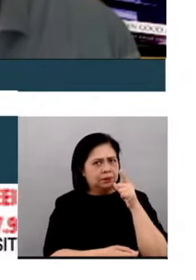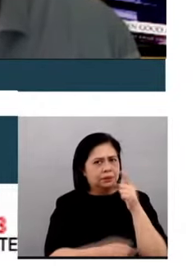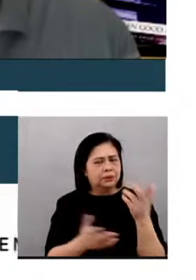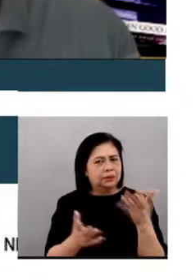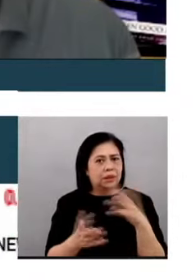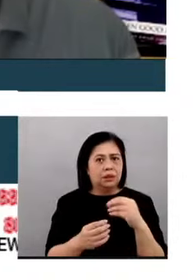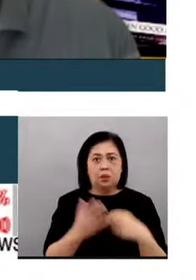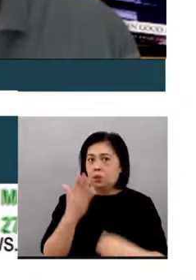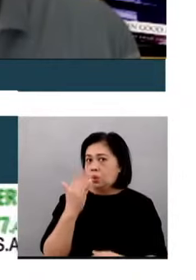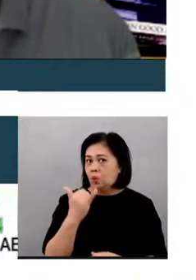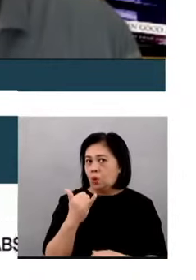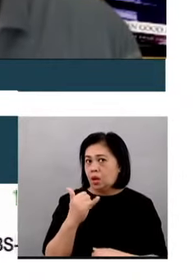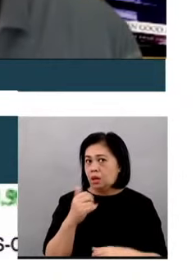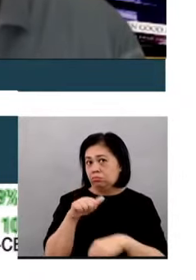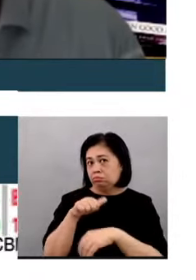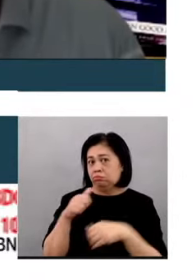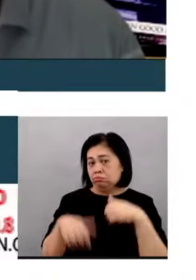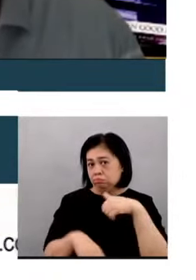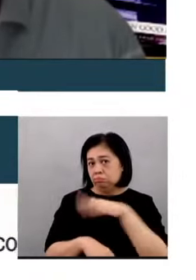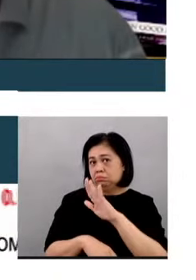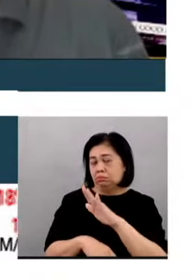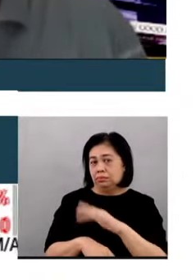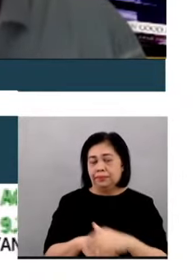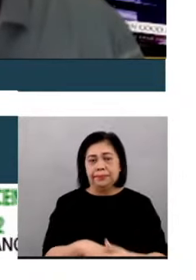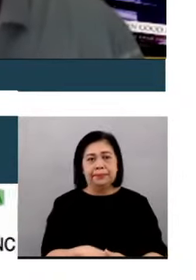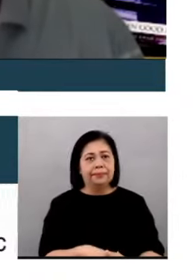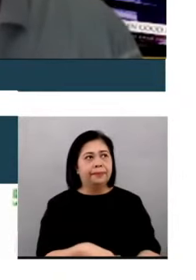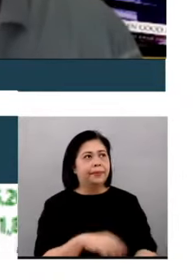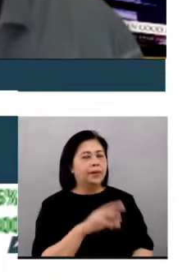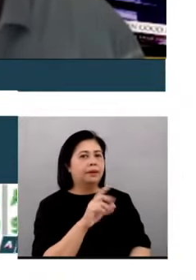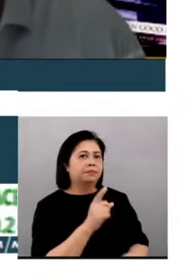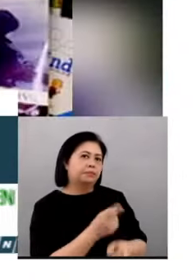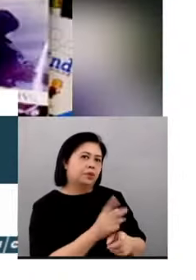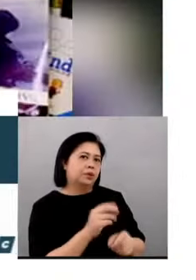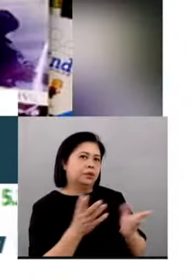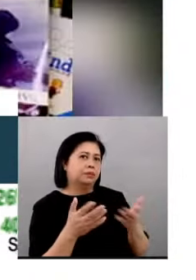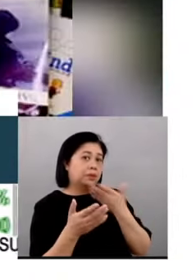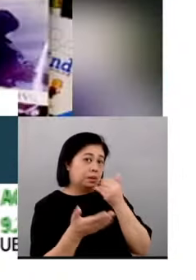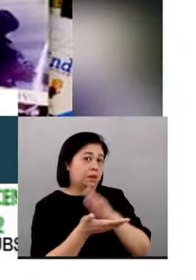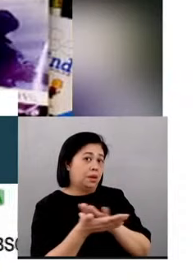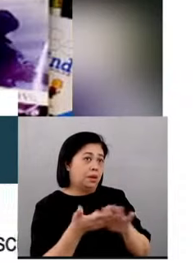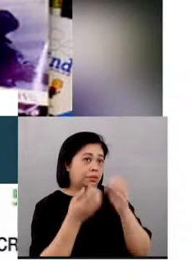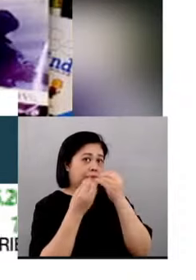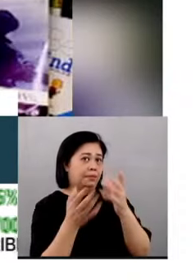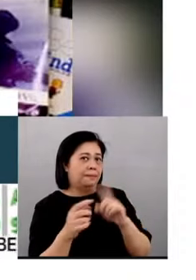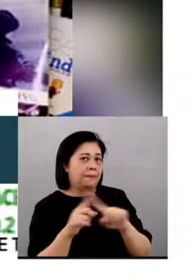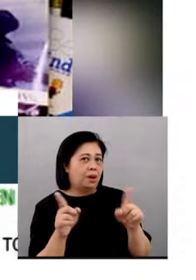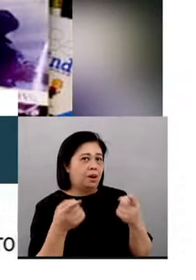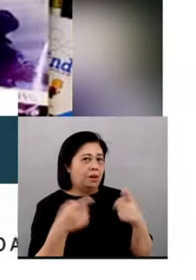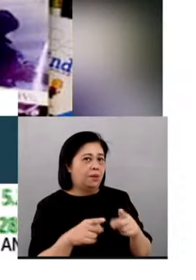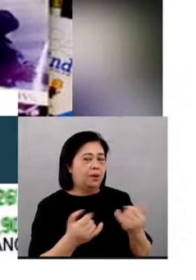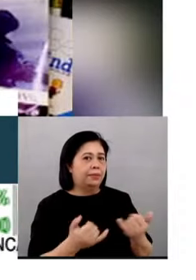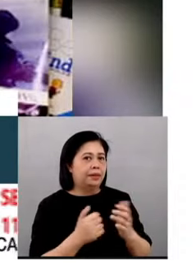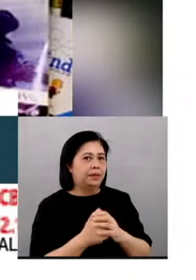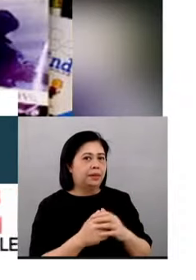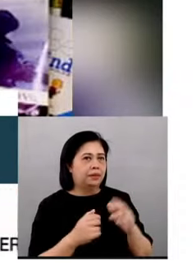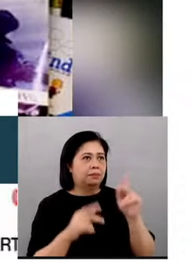why it was rejected, Professor? No, exactly. It would be nice to do that. What's happening now is the